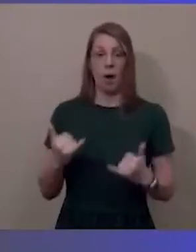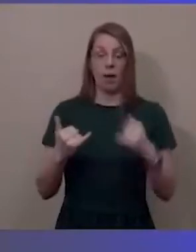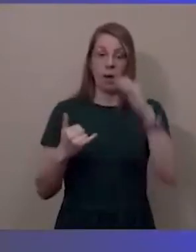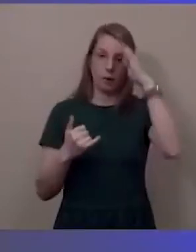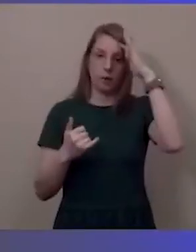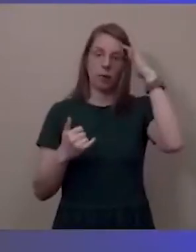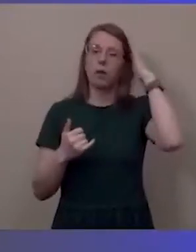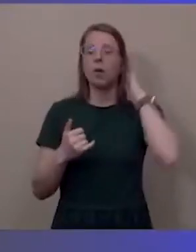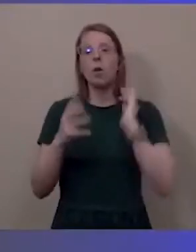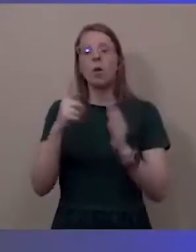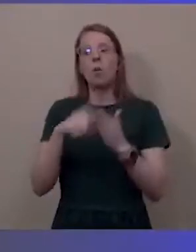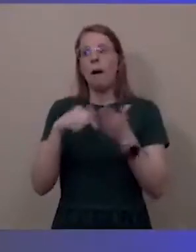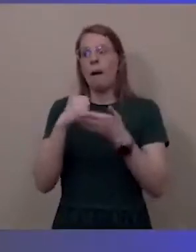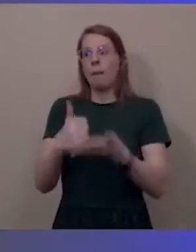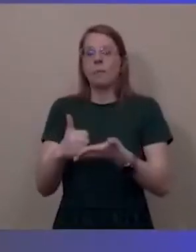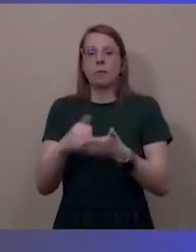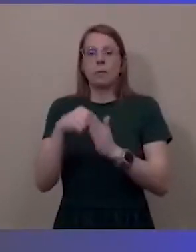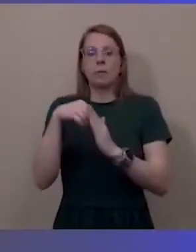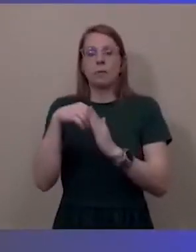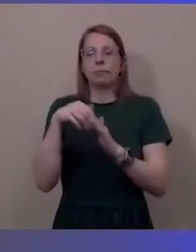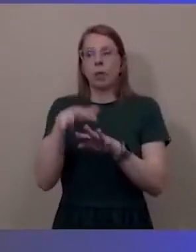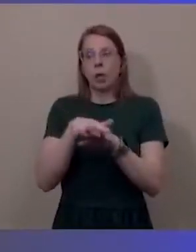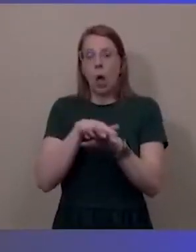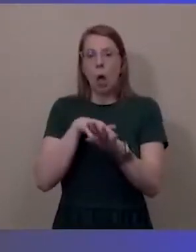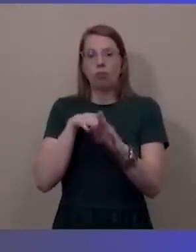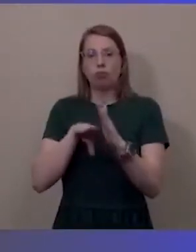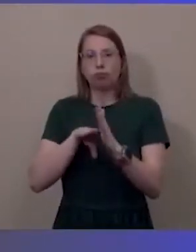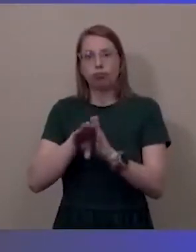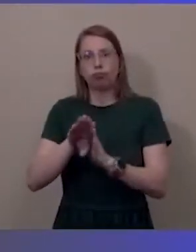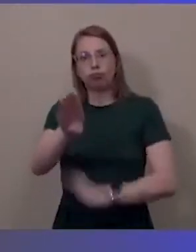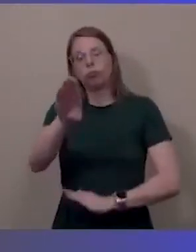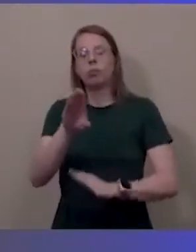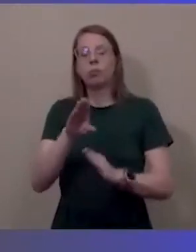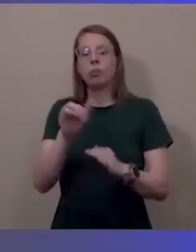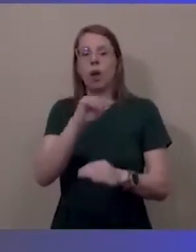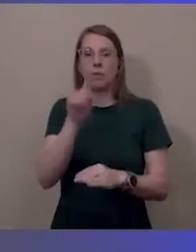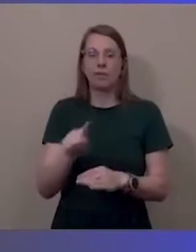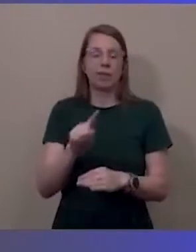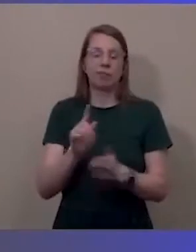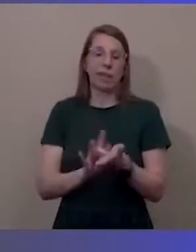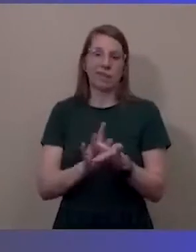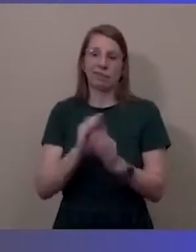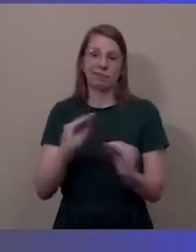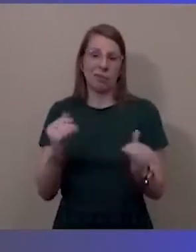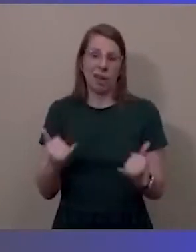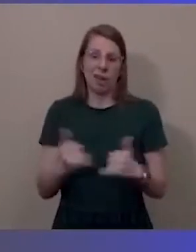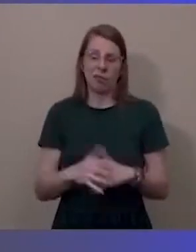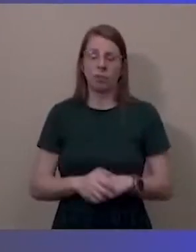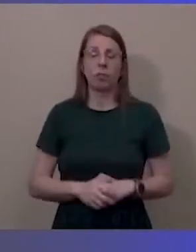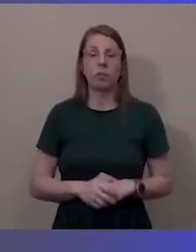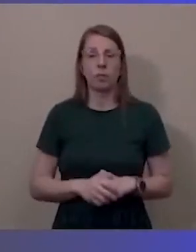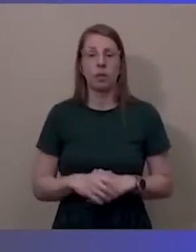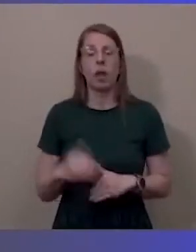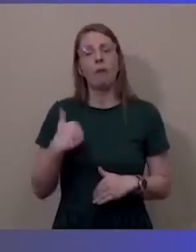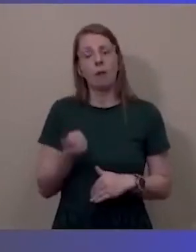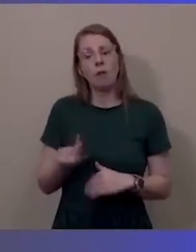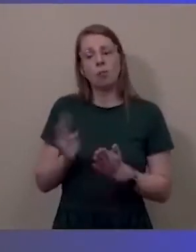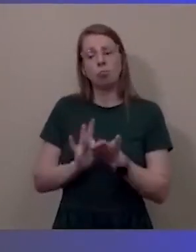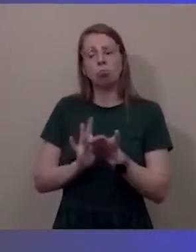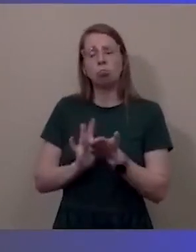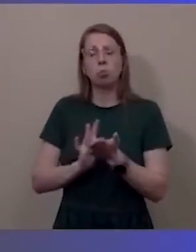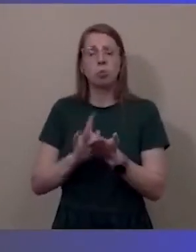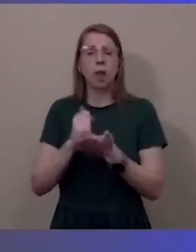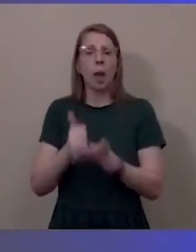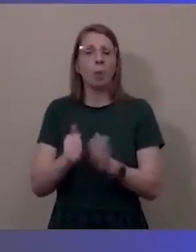what helps slow the progression of Alzheimer's? Right now, we don't have drugs that really slow that disease process. We do have a couple drugs that can help